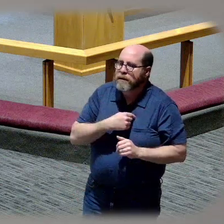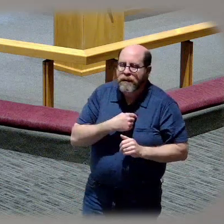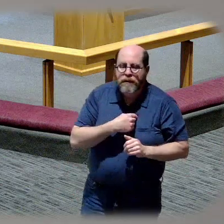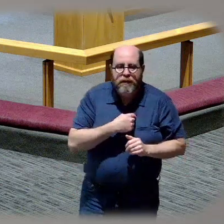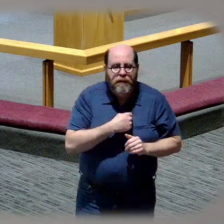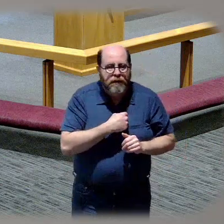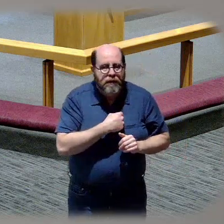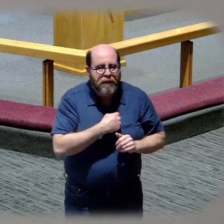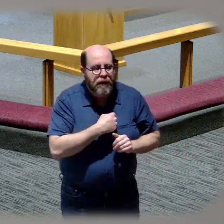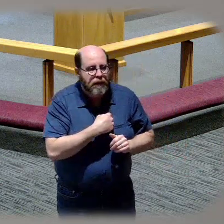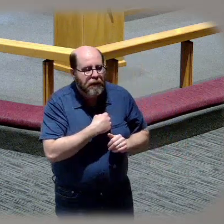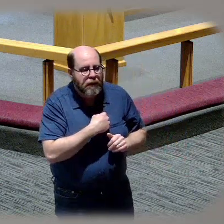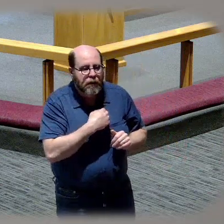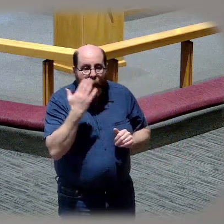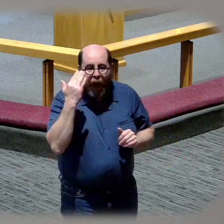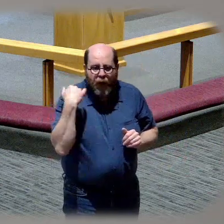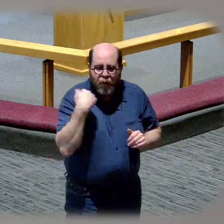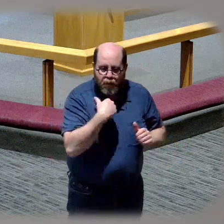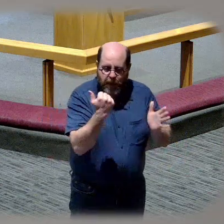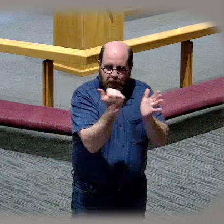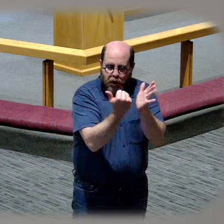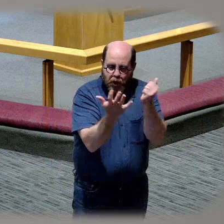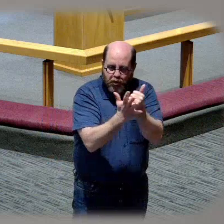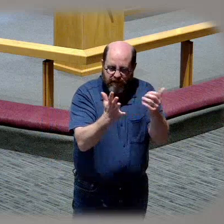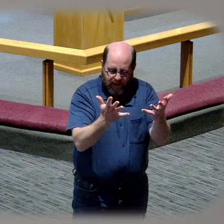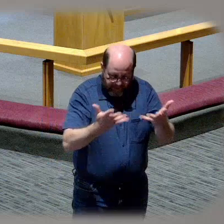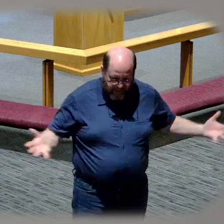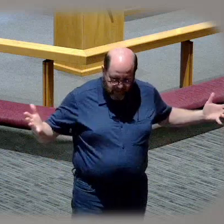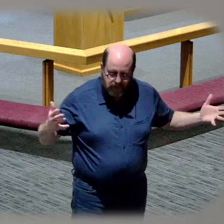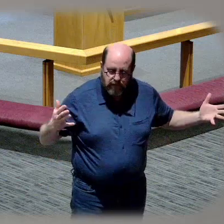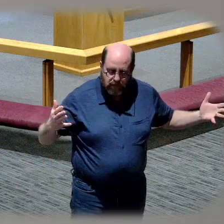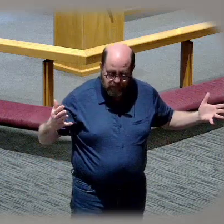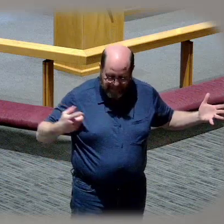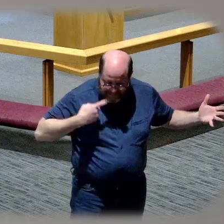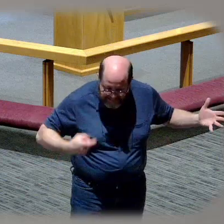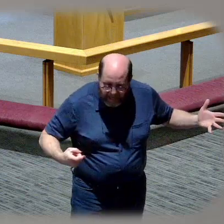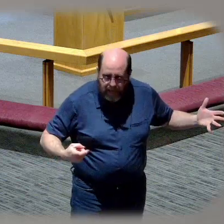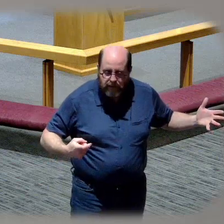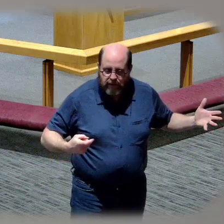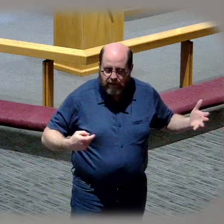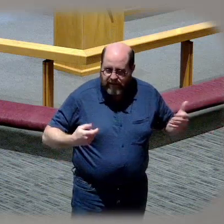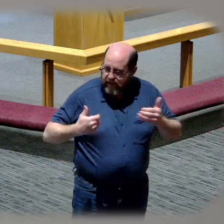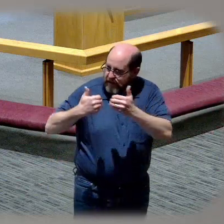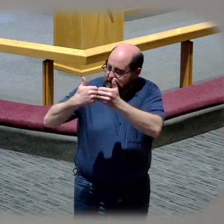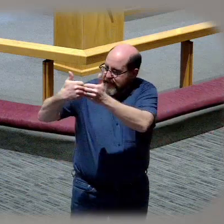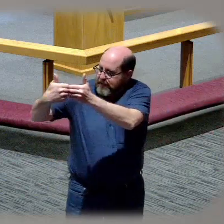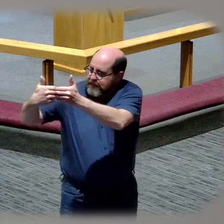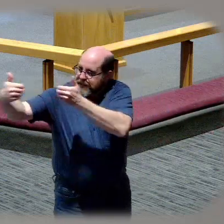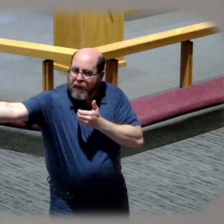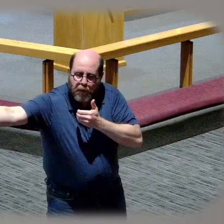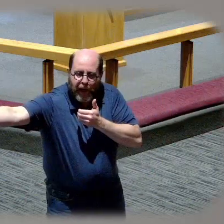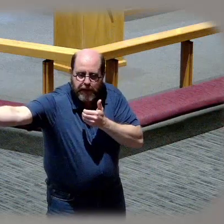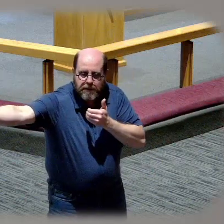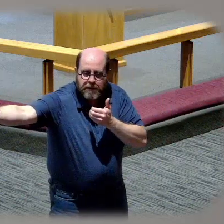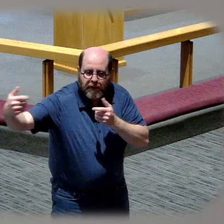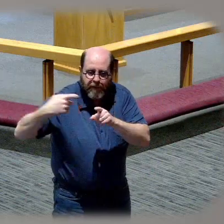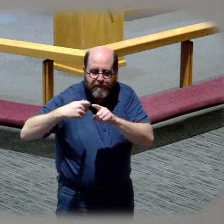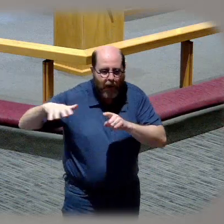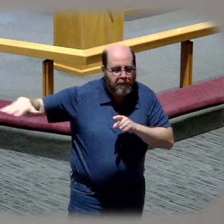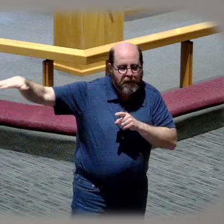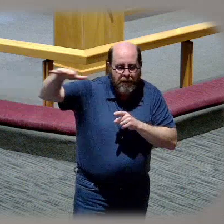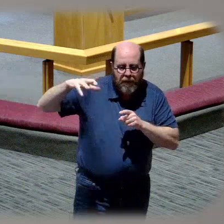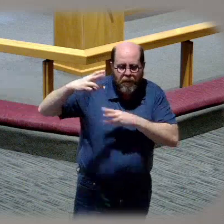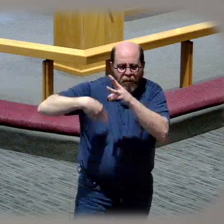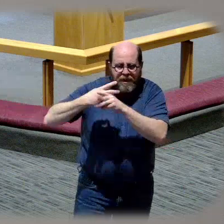It calls us to crucify the things we know from God's Word as sin and separate ourselves from them.